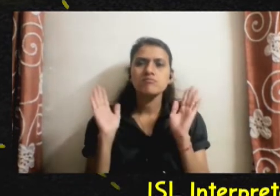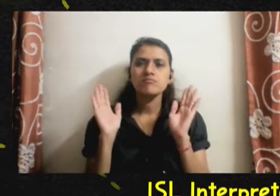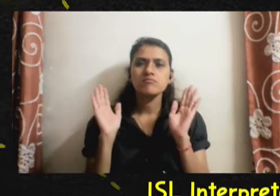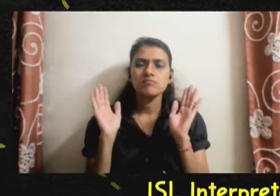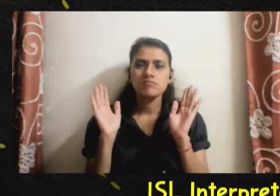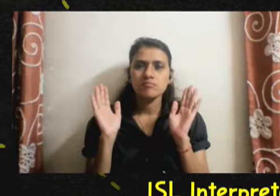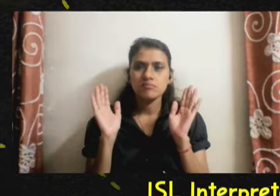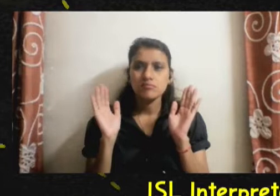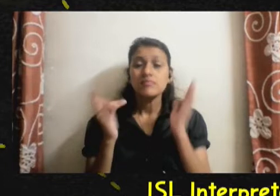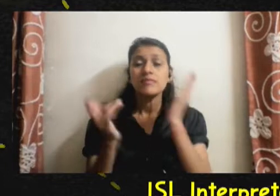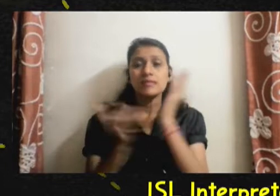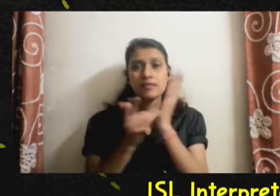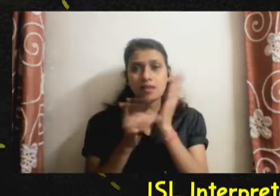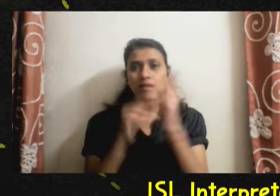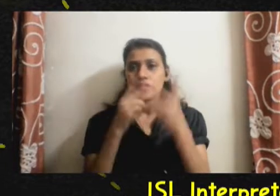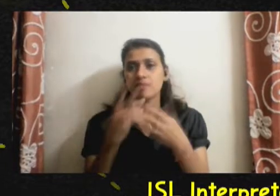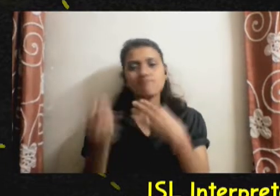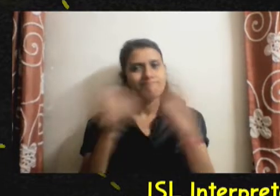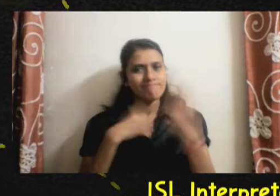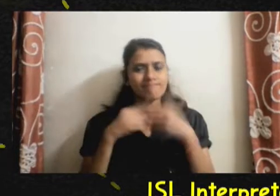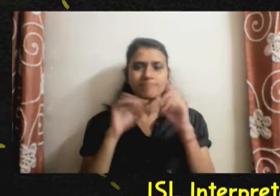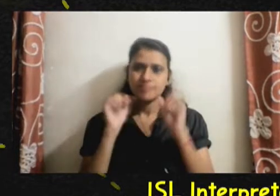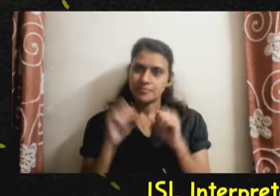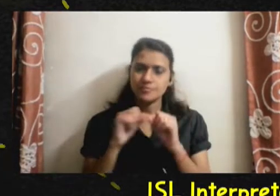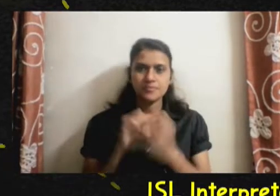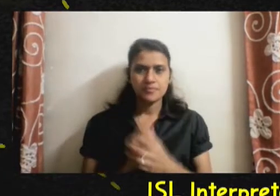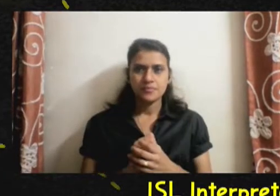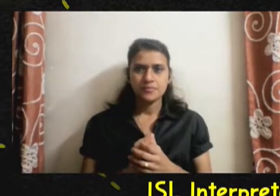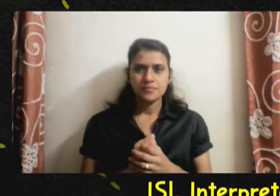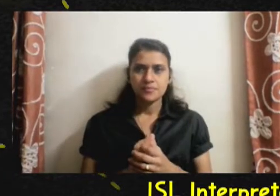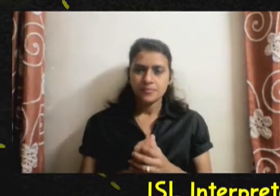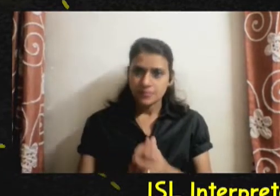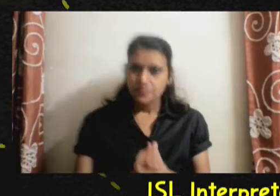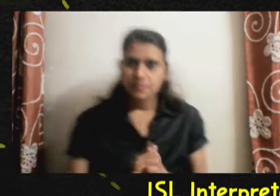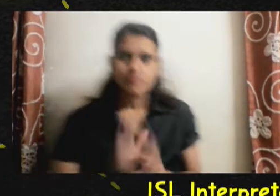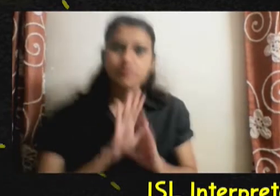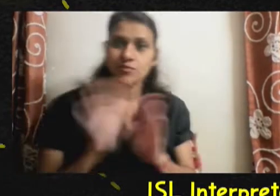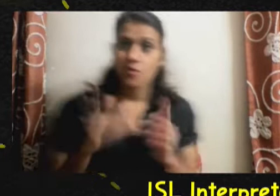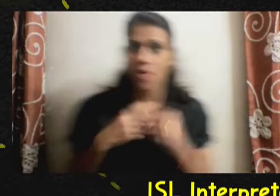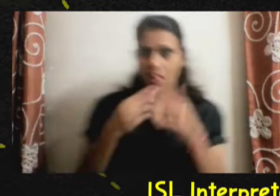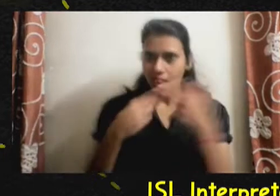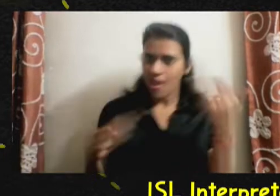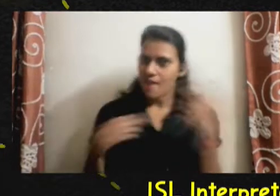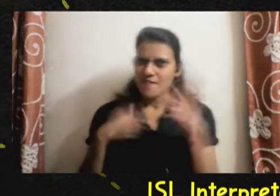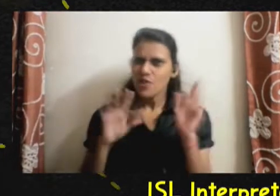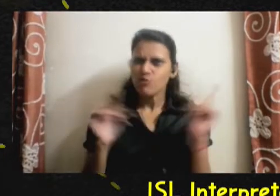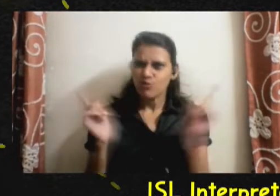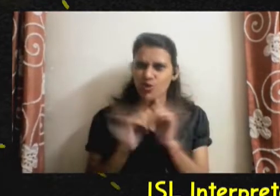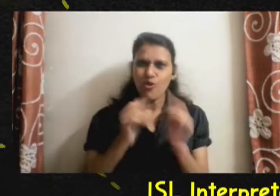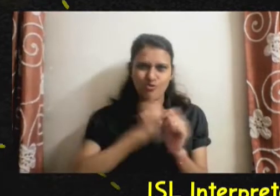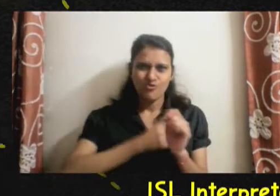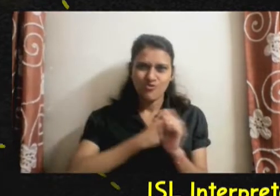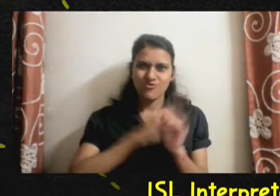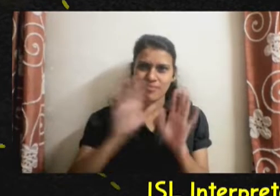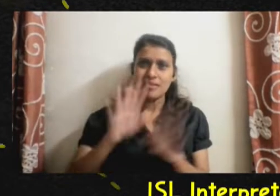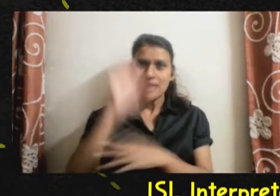this tech-based kind of an intervention into our portfolio of work. And I'm sorry if I took longer than I should have, Mathangi. You need to just